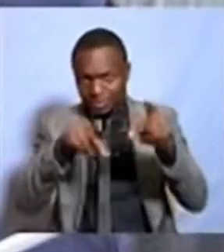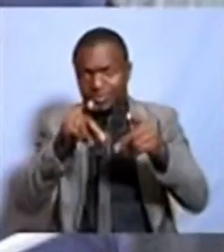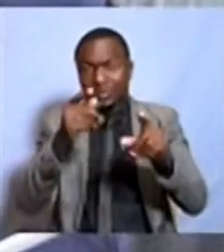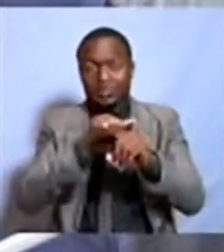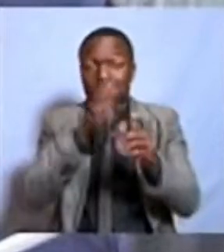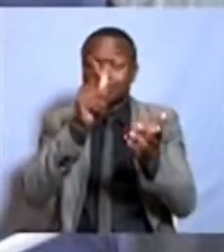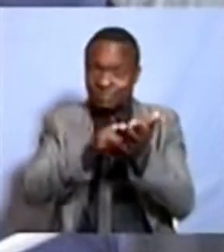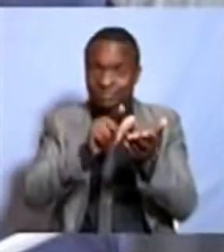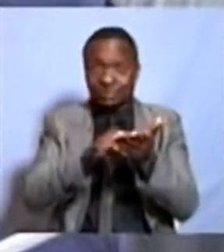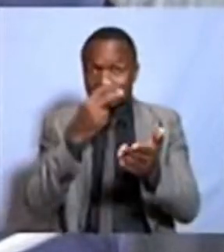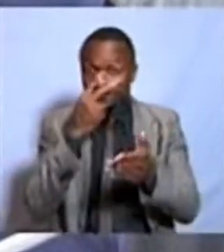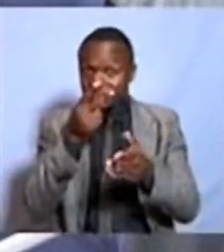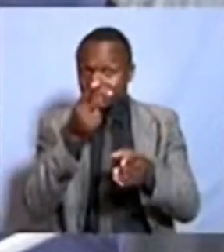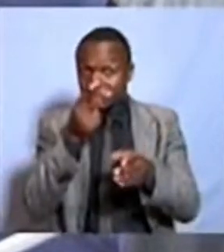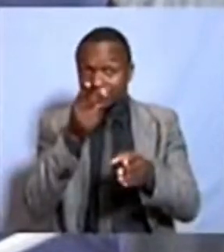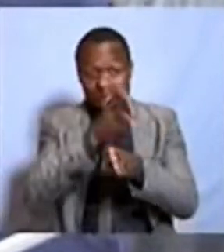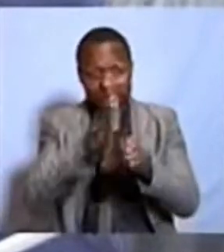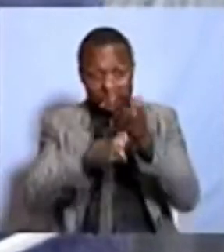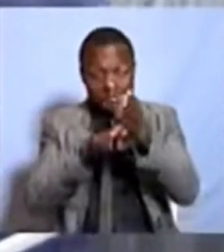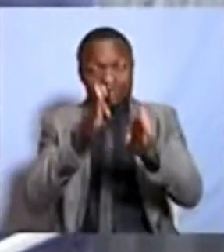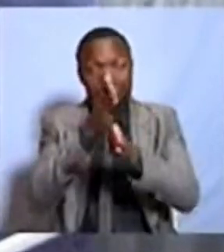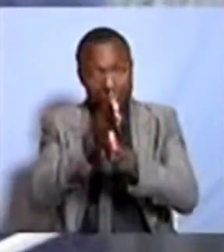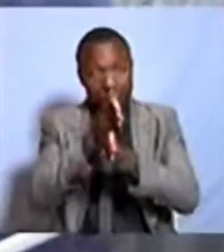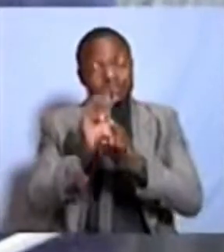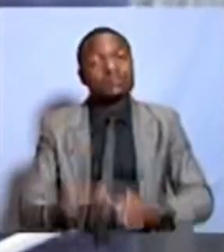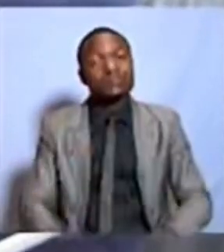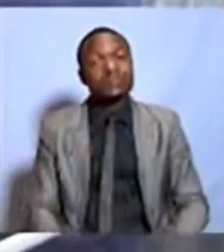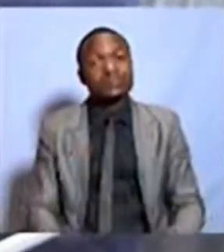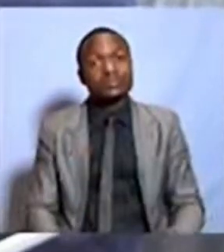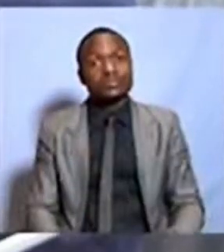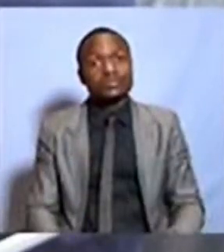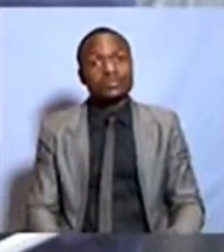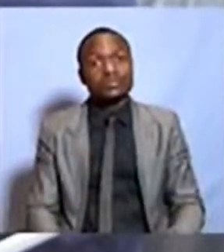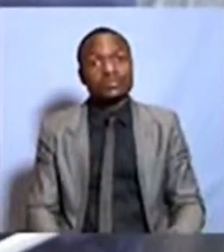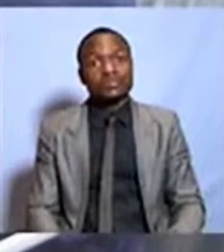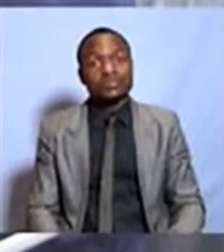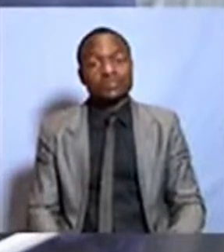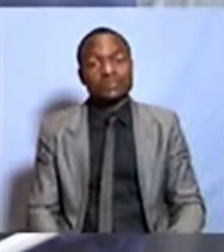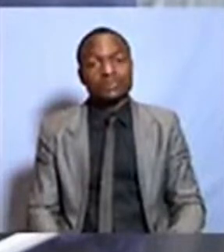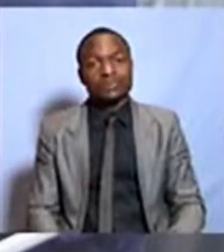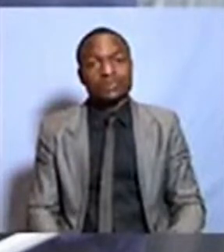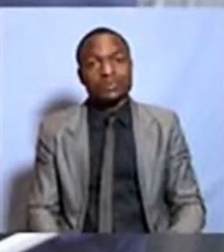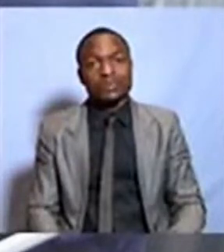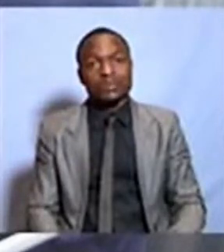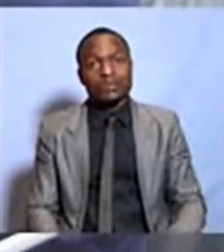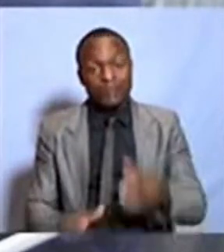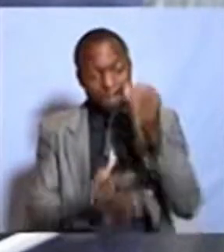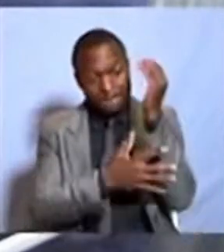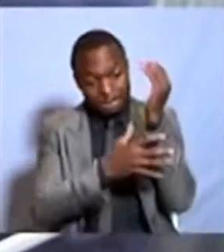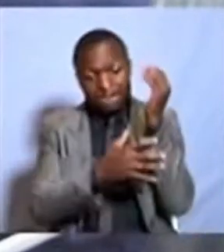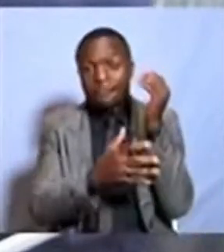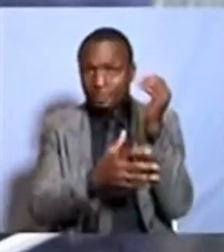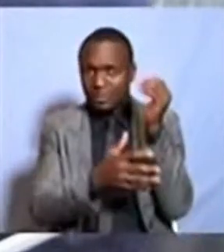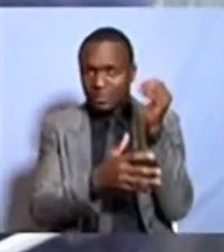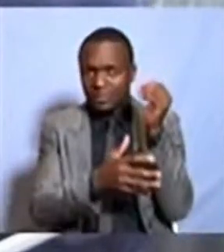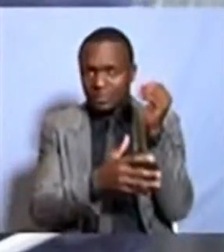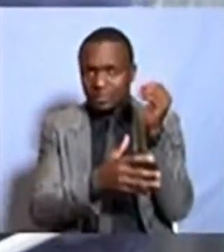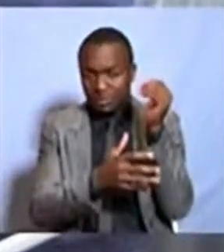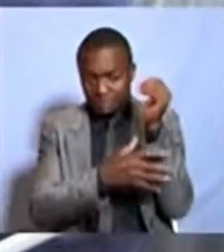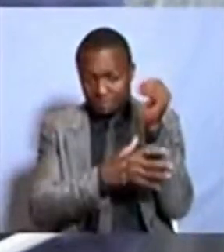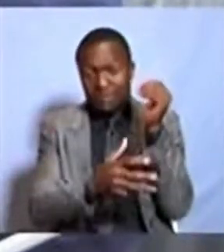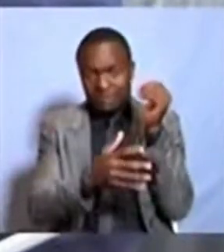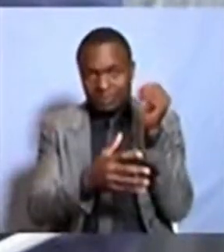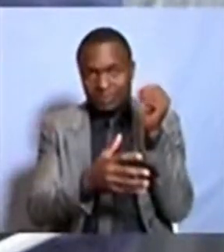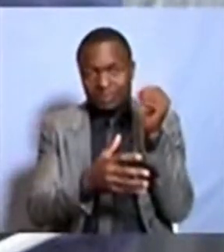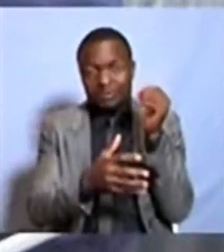of building infrastructure for maternal and neonatal health facilities, which we feel is a good